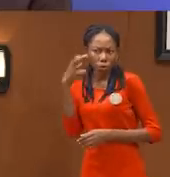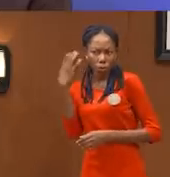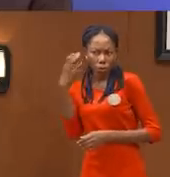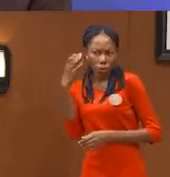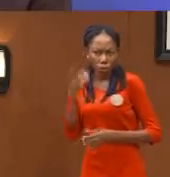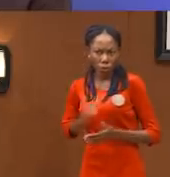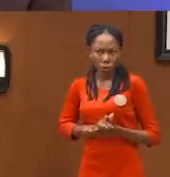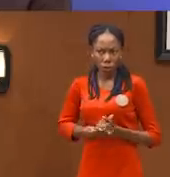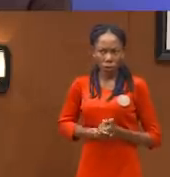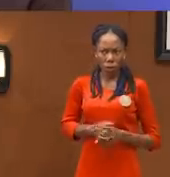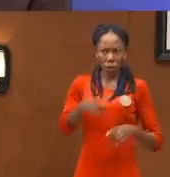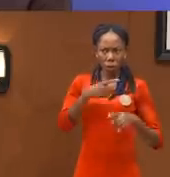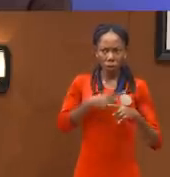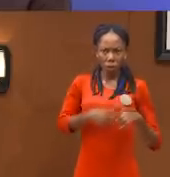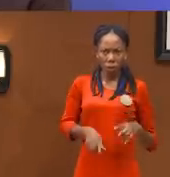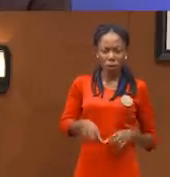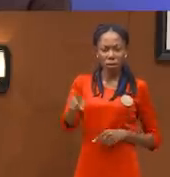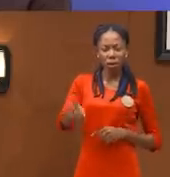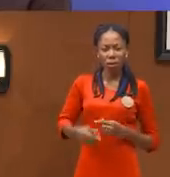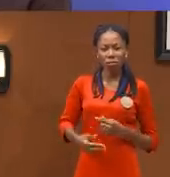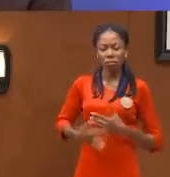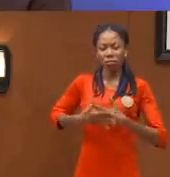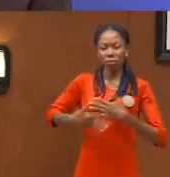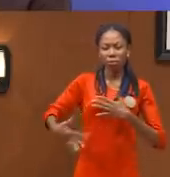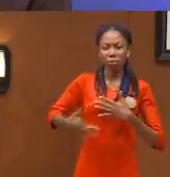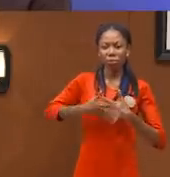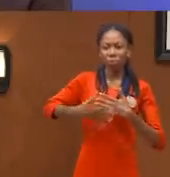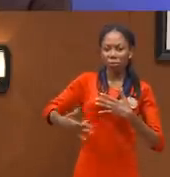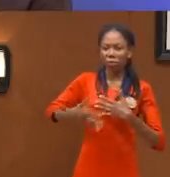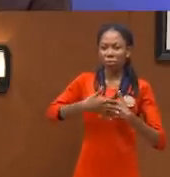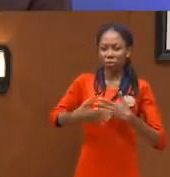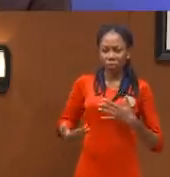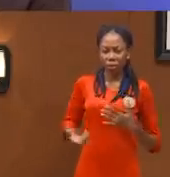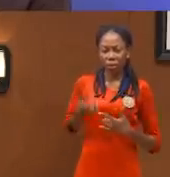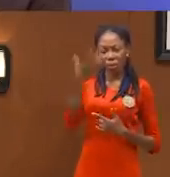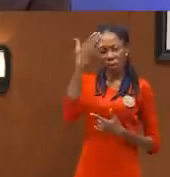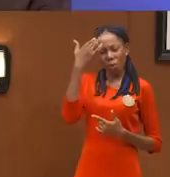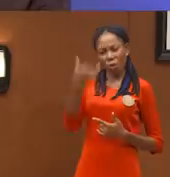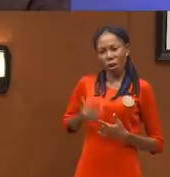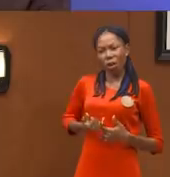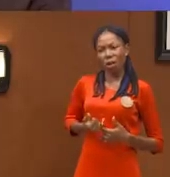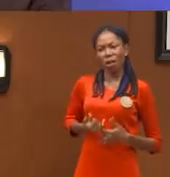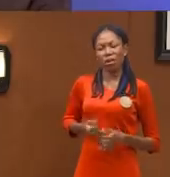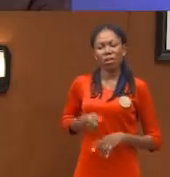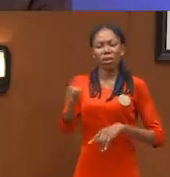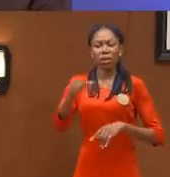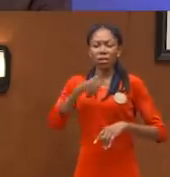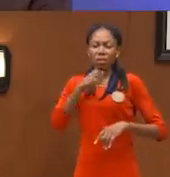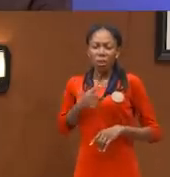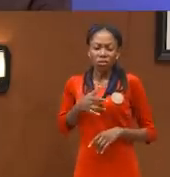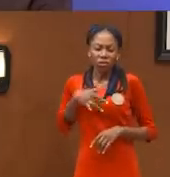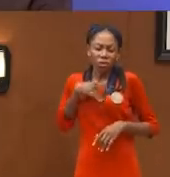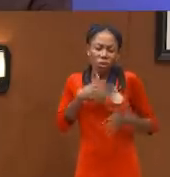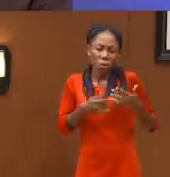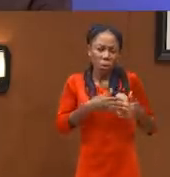That was still bleeding, but I had to start work because it's not easy. You're going to beg people for food and